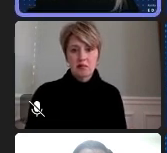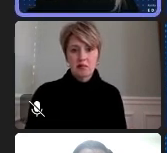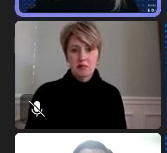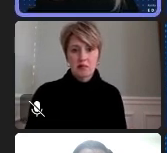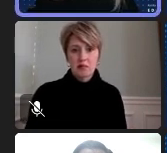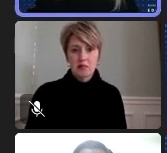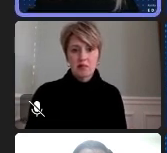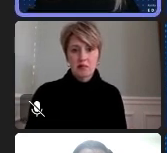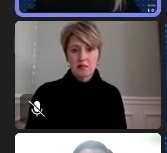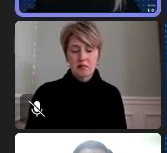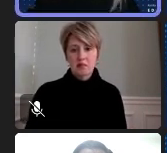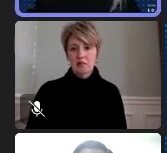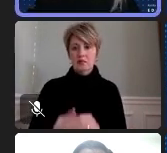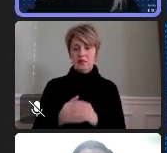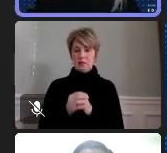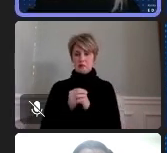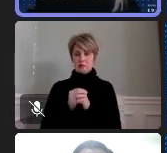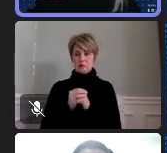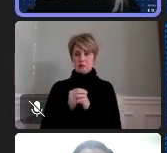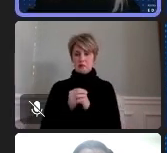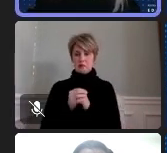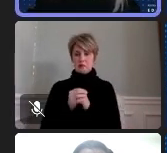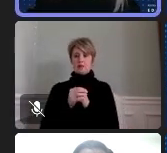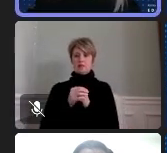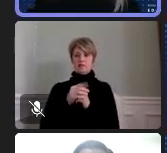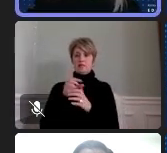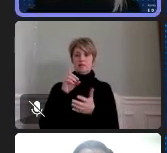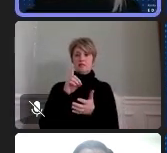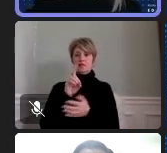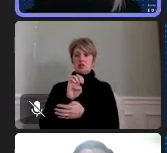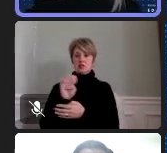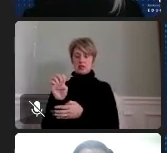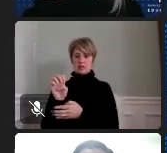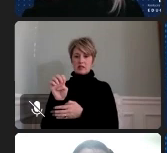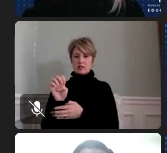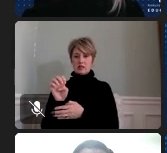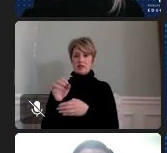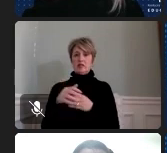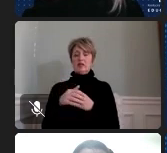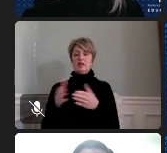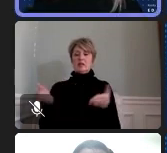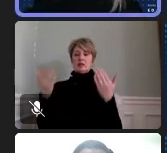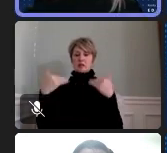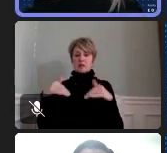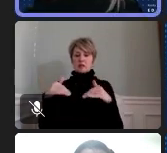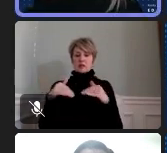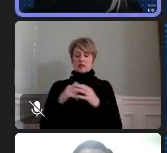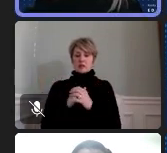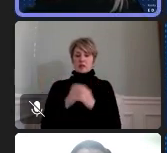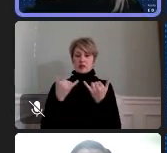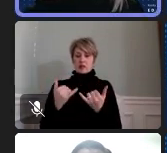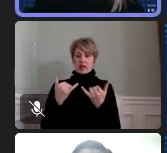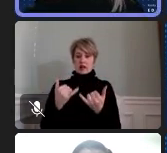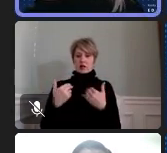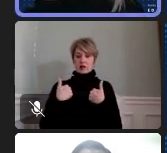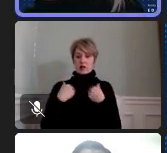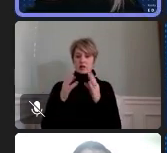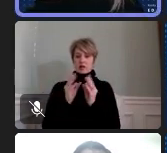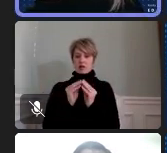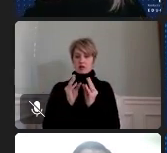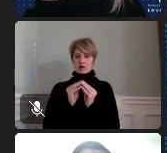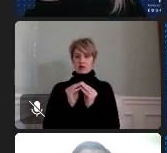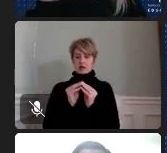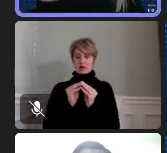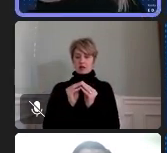And that was the purpose Dr. East just read. Next slide. And now we're going to have the meeting